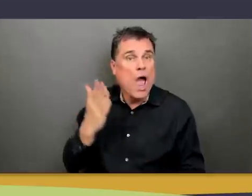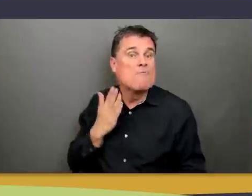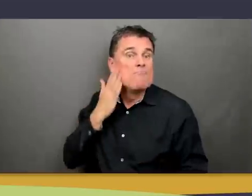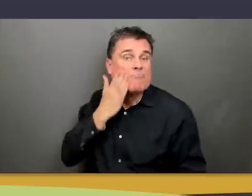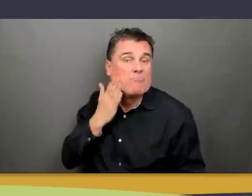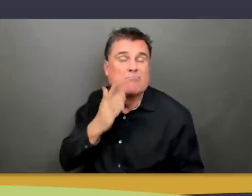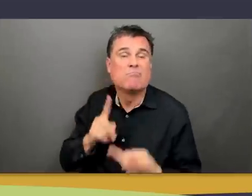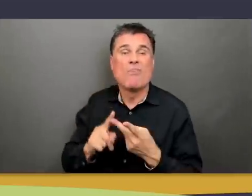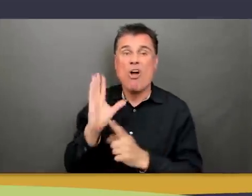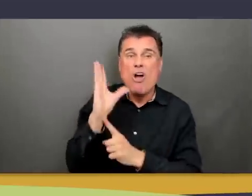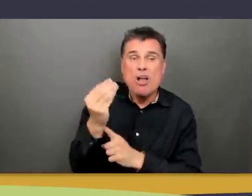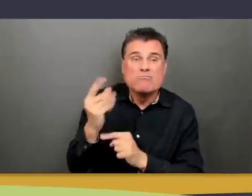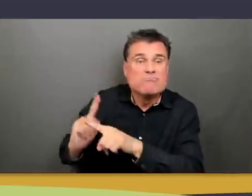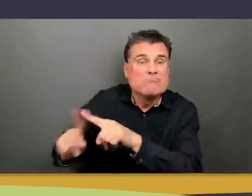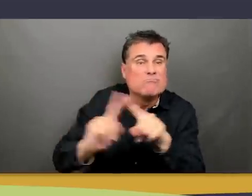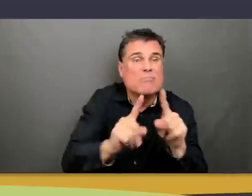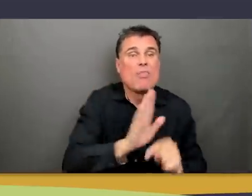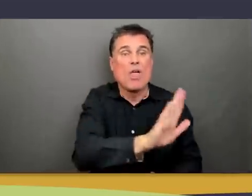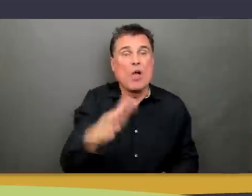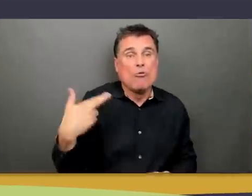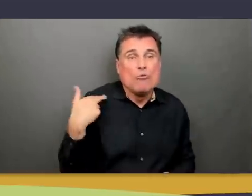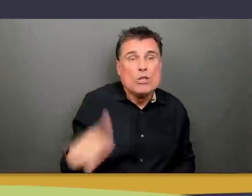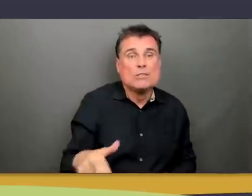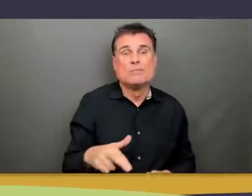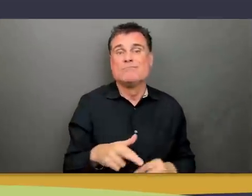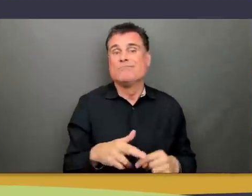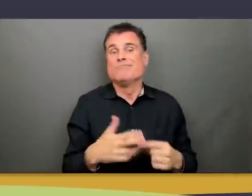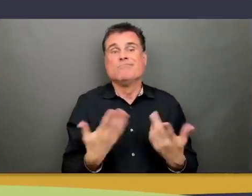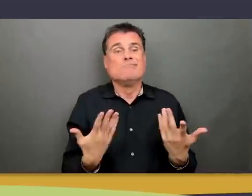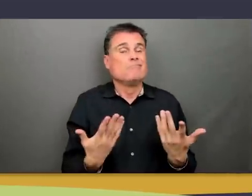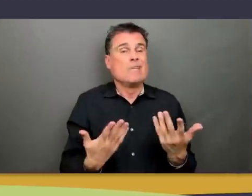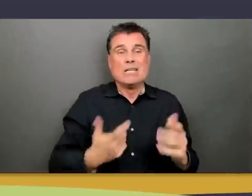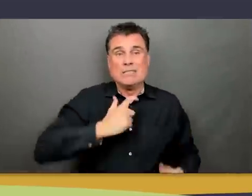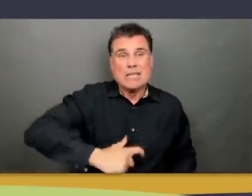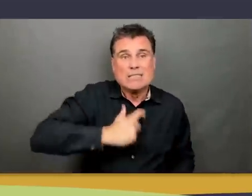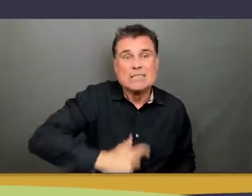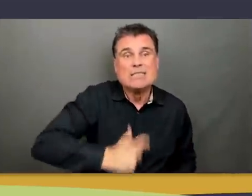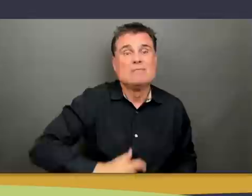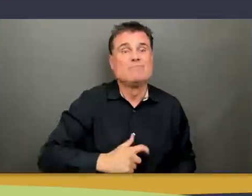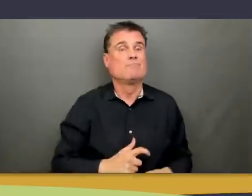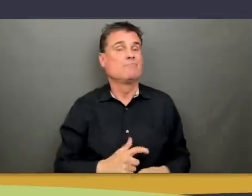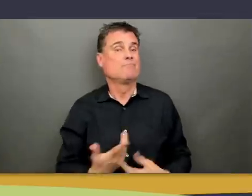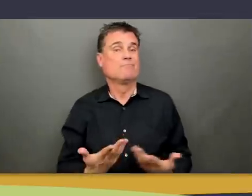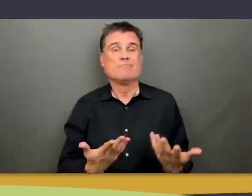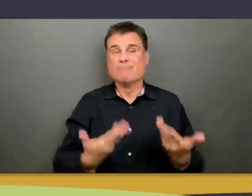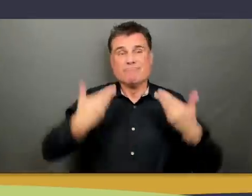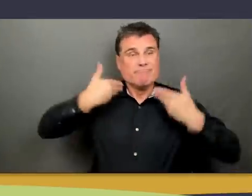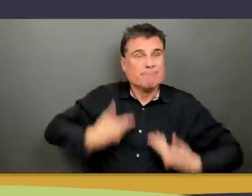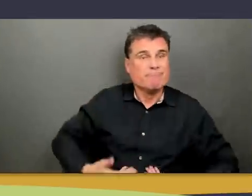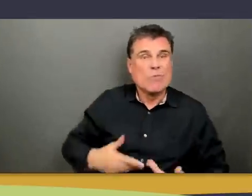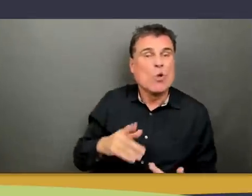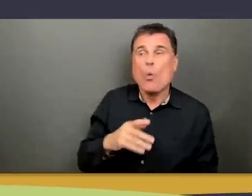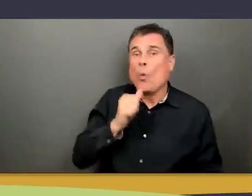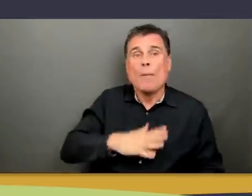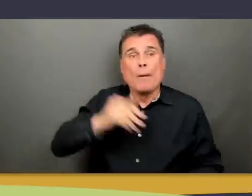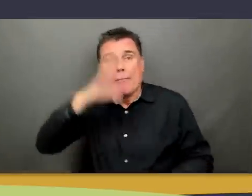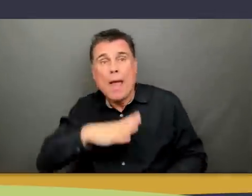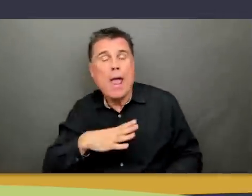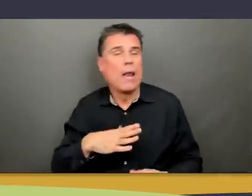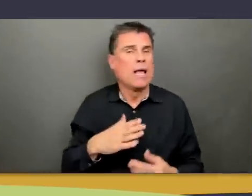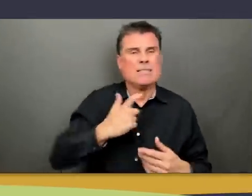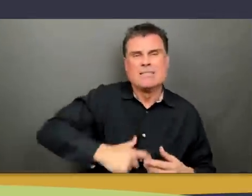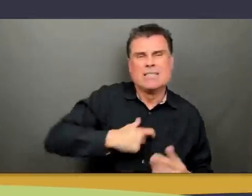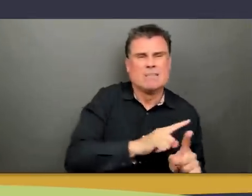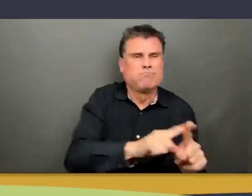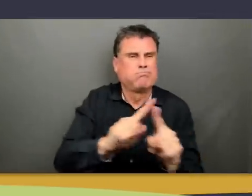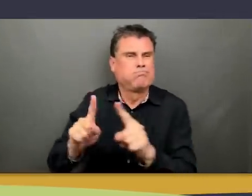working on some key initiatives. We will be introducing legislation for race-based data collection to modernize sectors